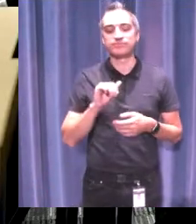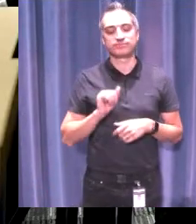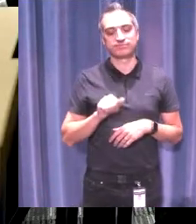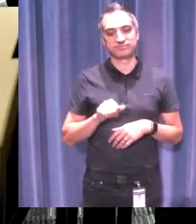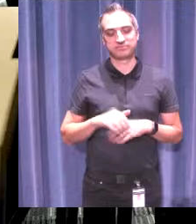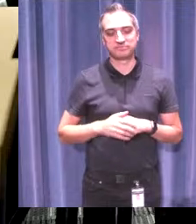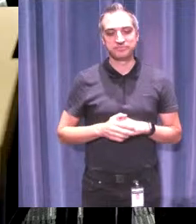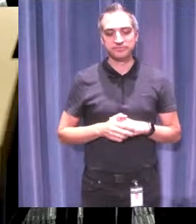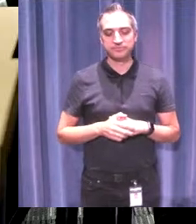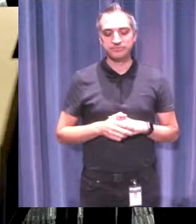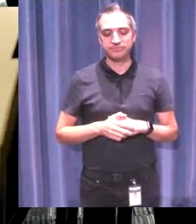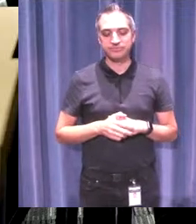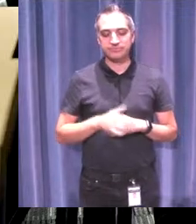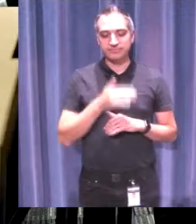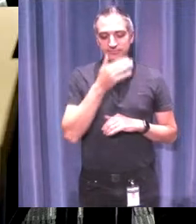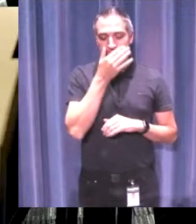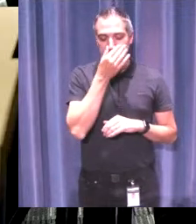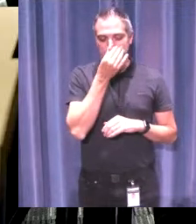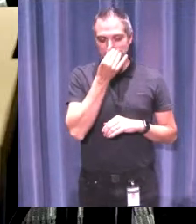Okay.